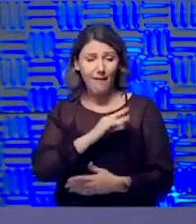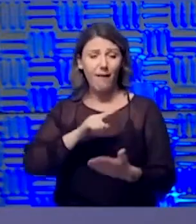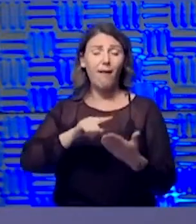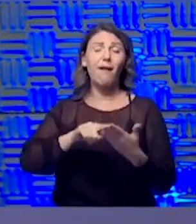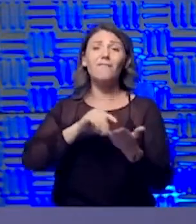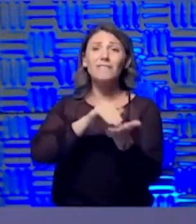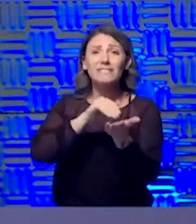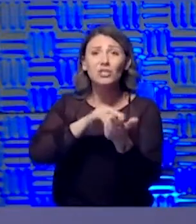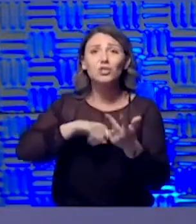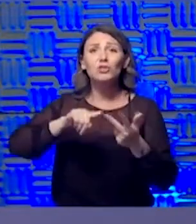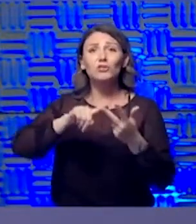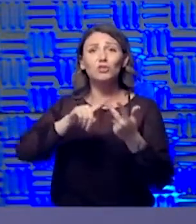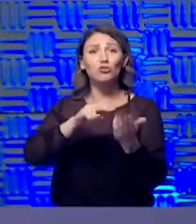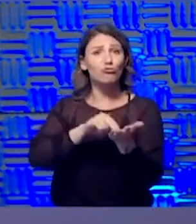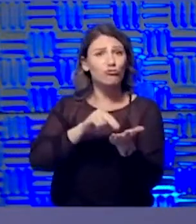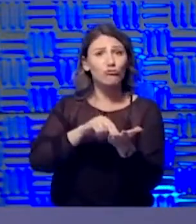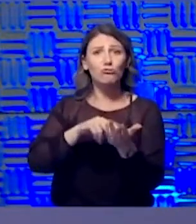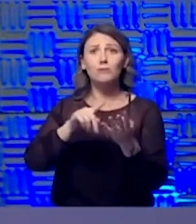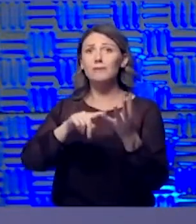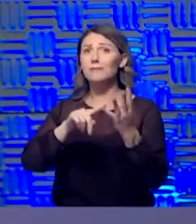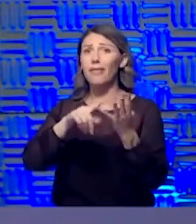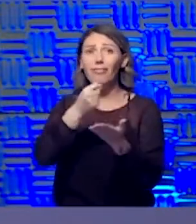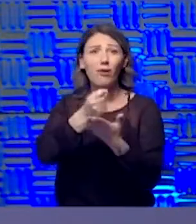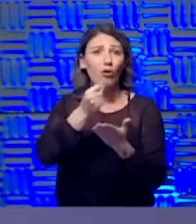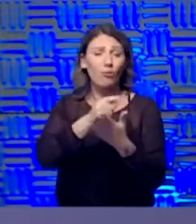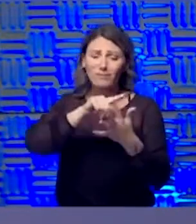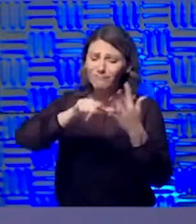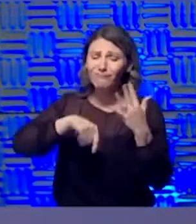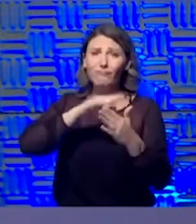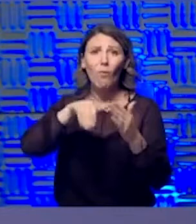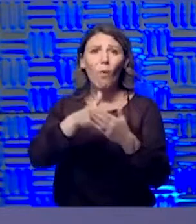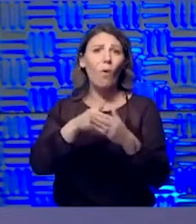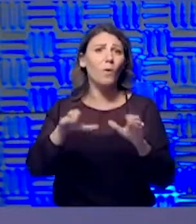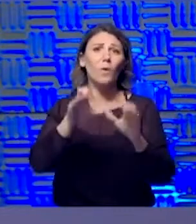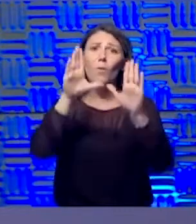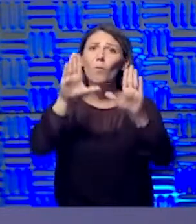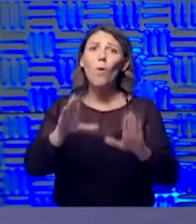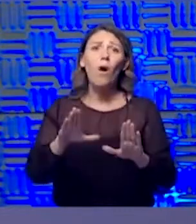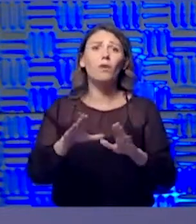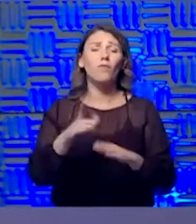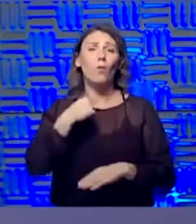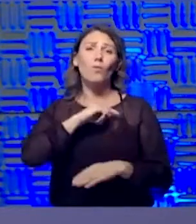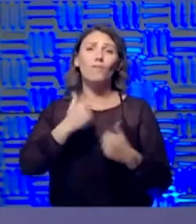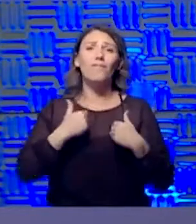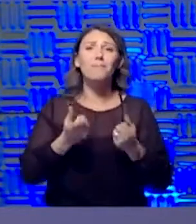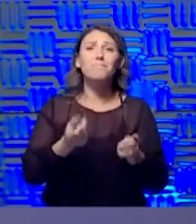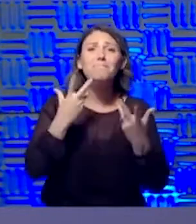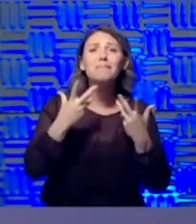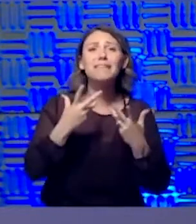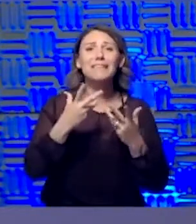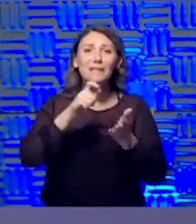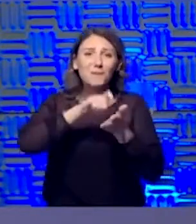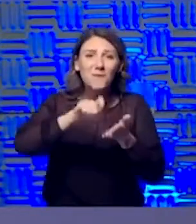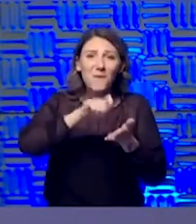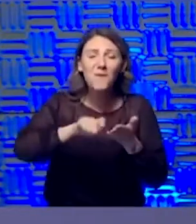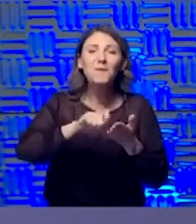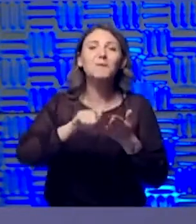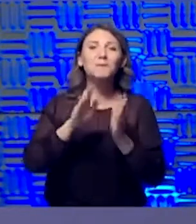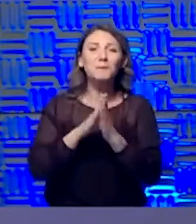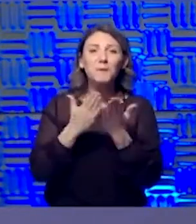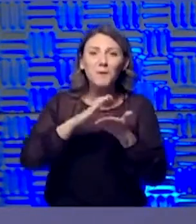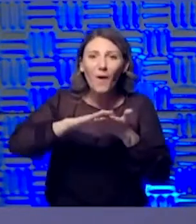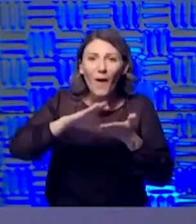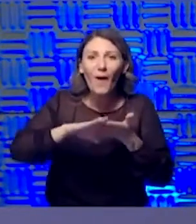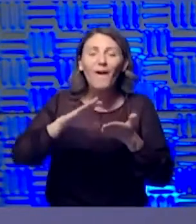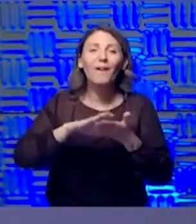therapists. I think they do a really remarkable job. We've gotten a number of notes and cards from patients and families just thanking our teams